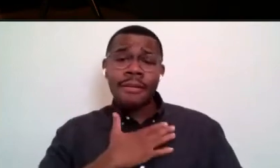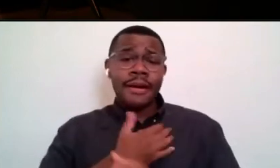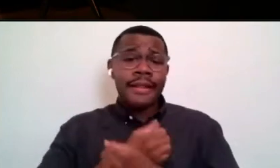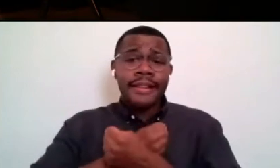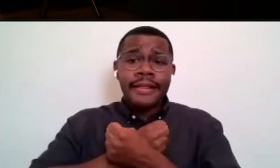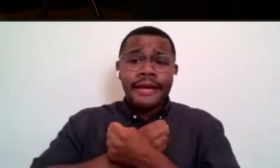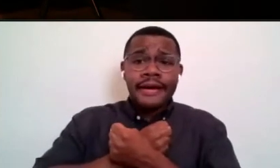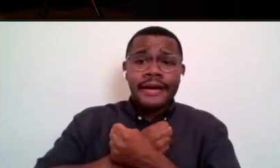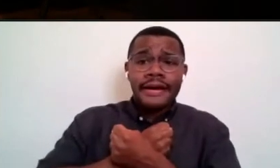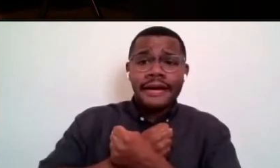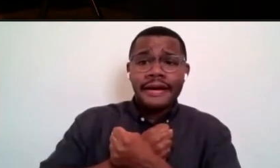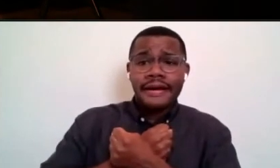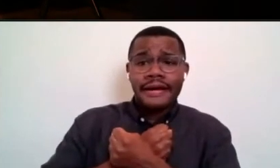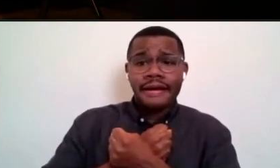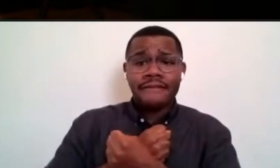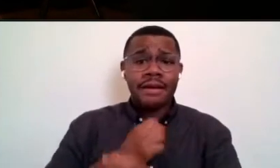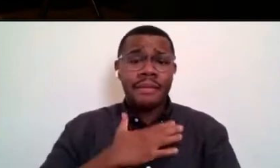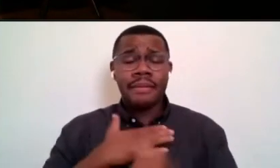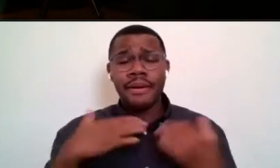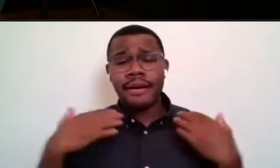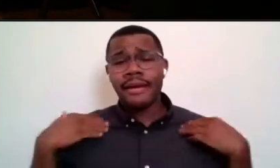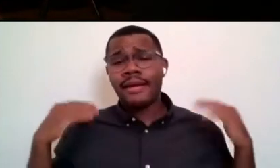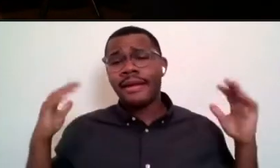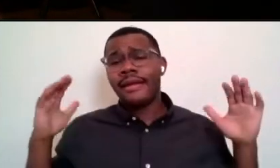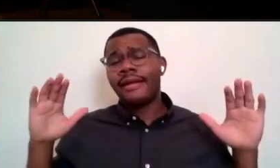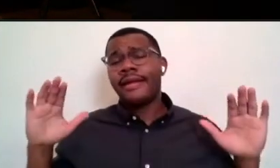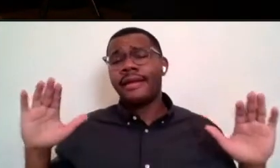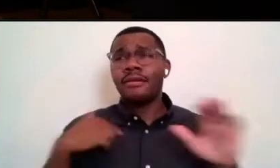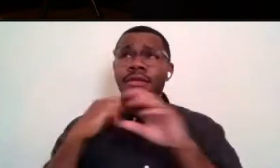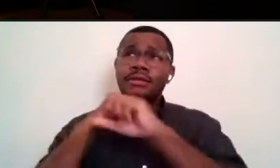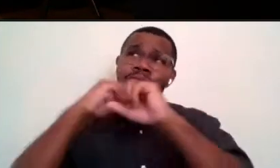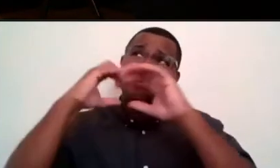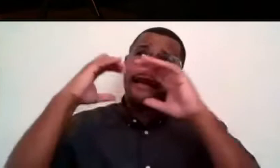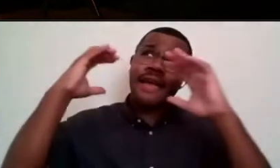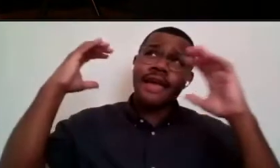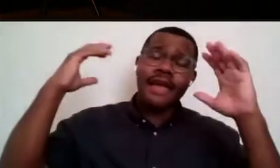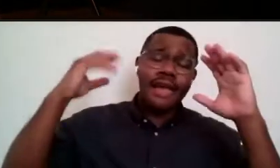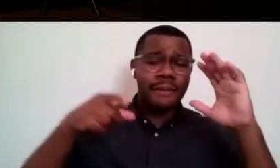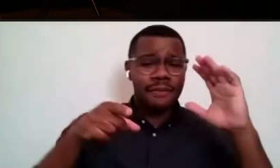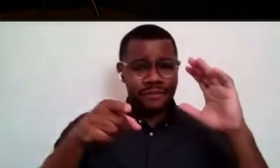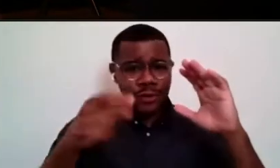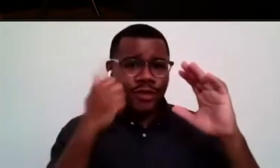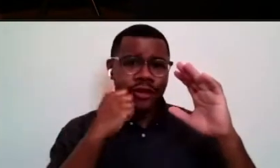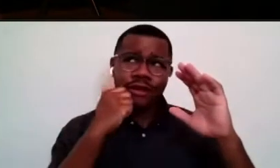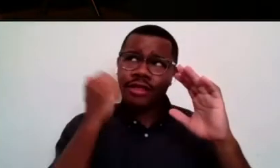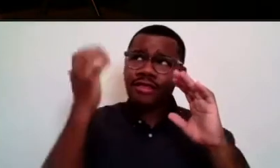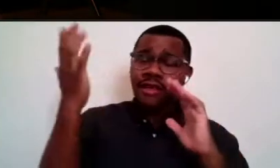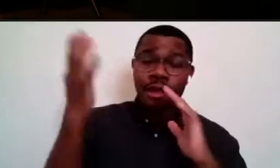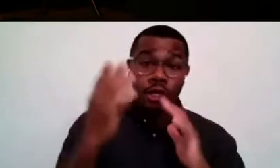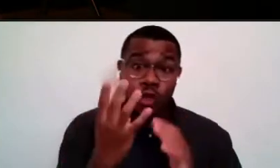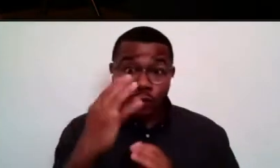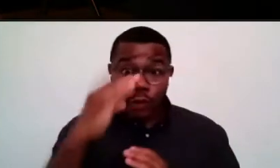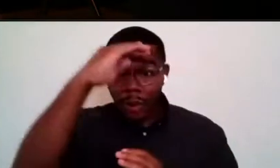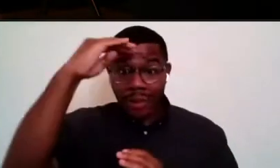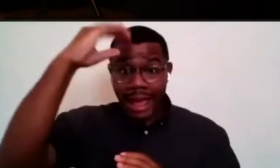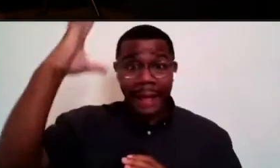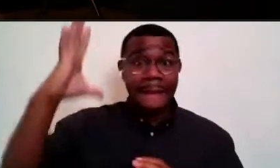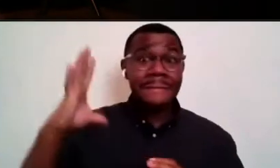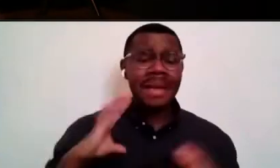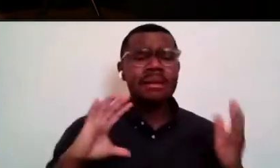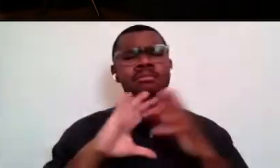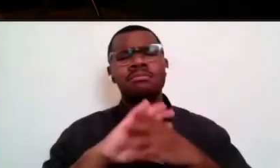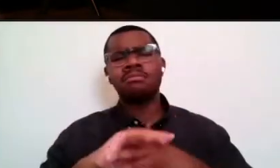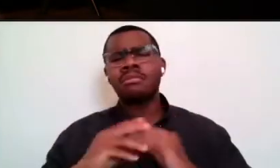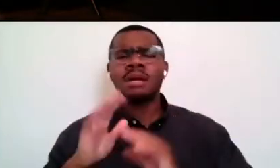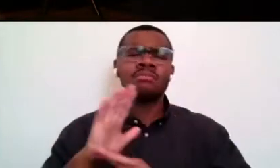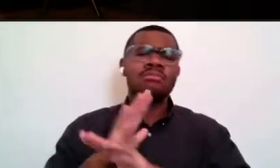of my dreams. So you got four elderly black men all like in time. And this young white man is sitting out front saying, you